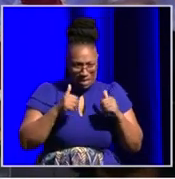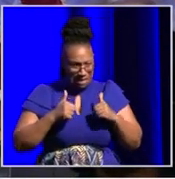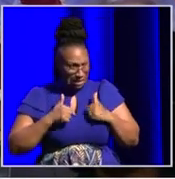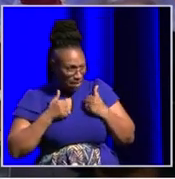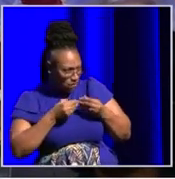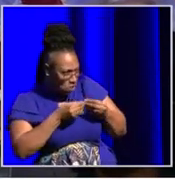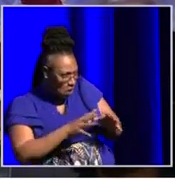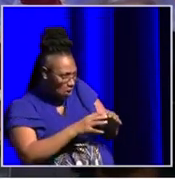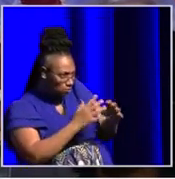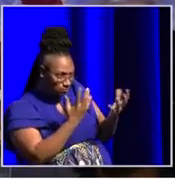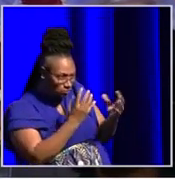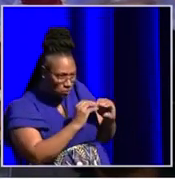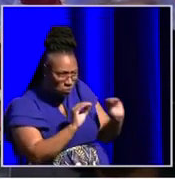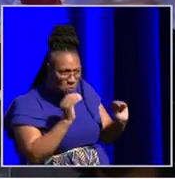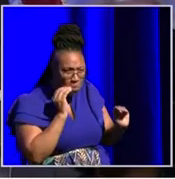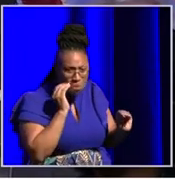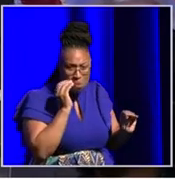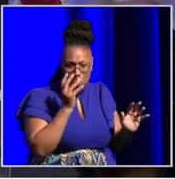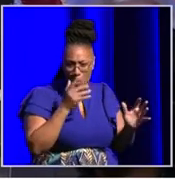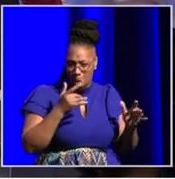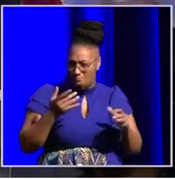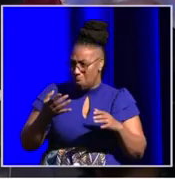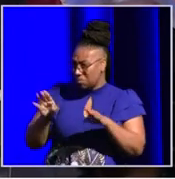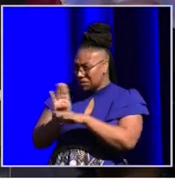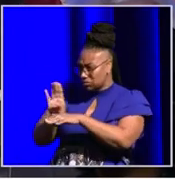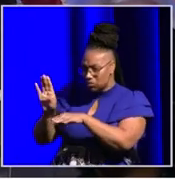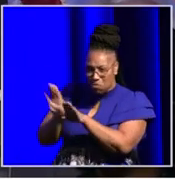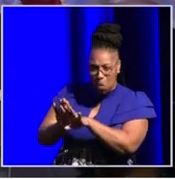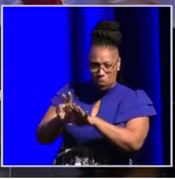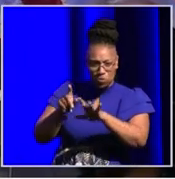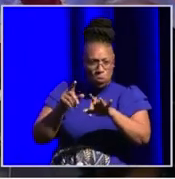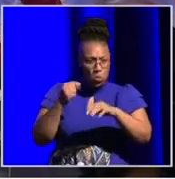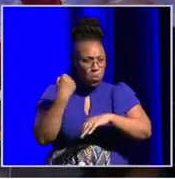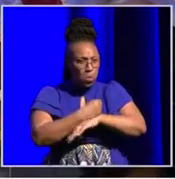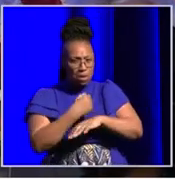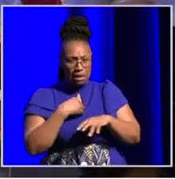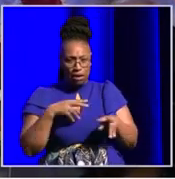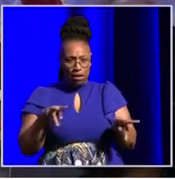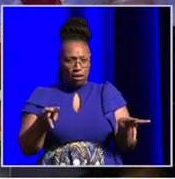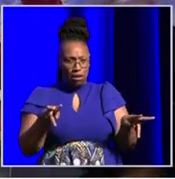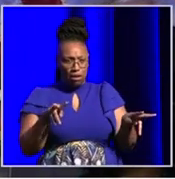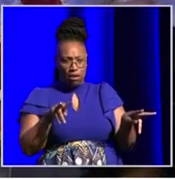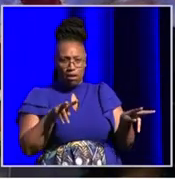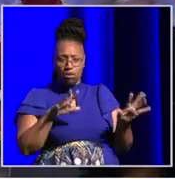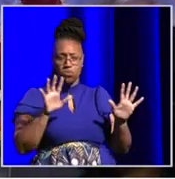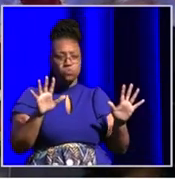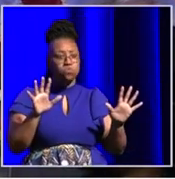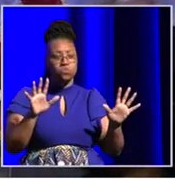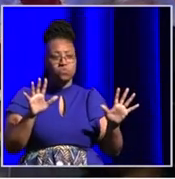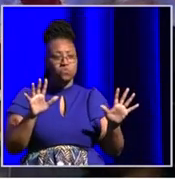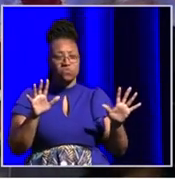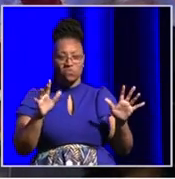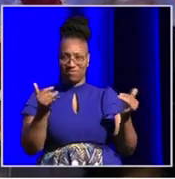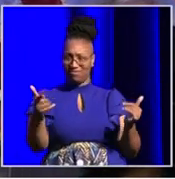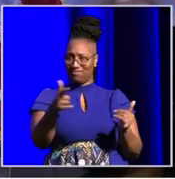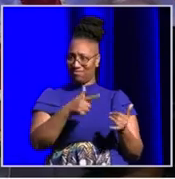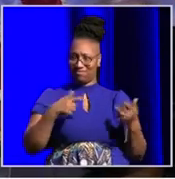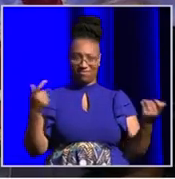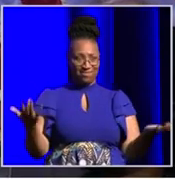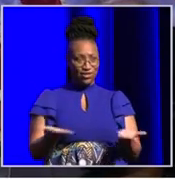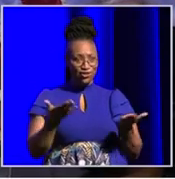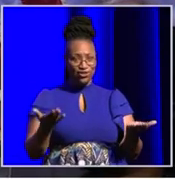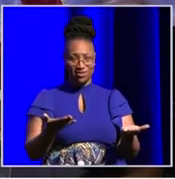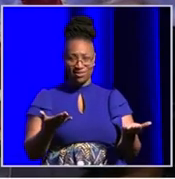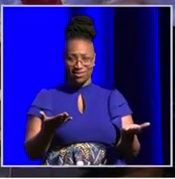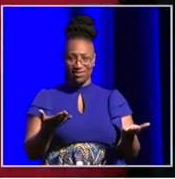businesses shuttered. So we certainly should celebrate today, but simply not just our individual election